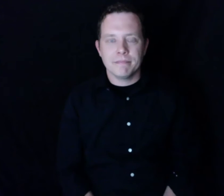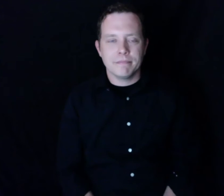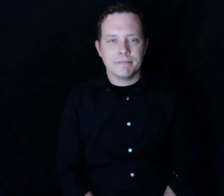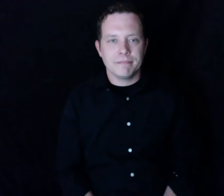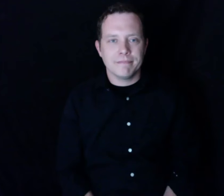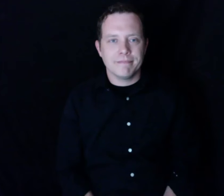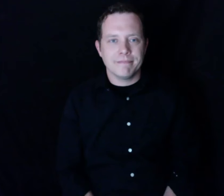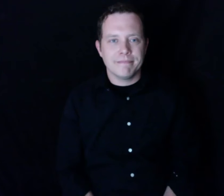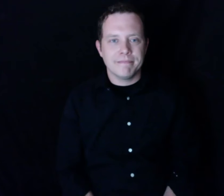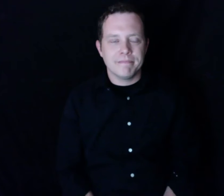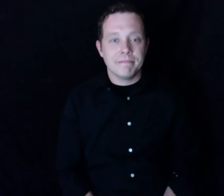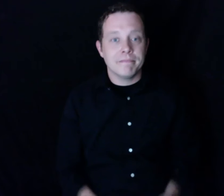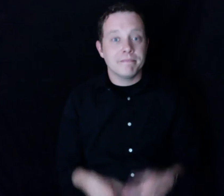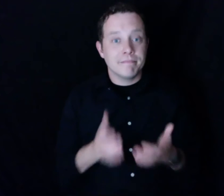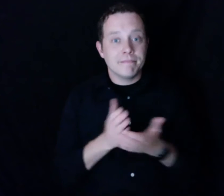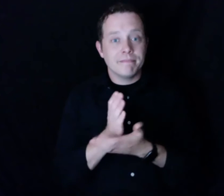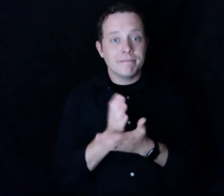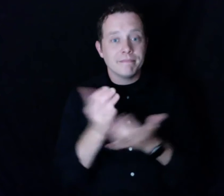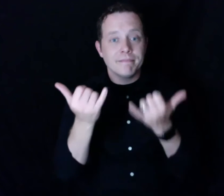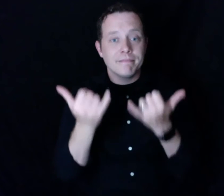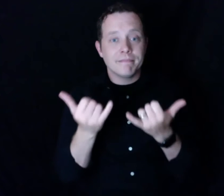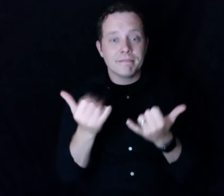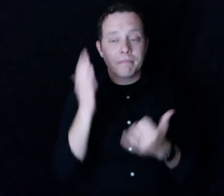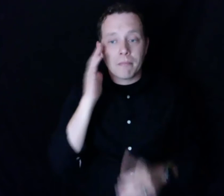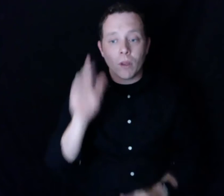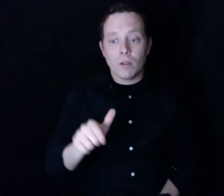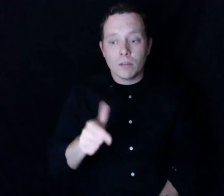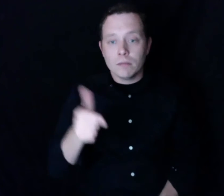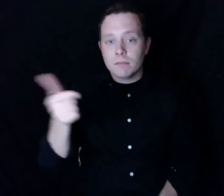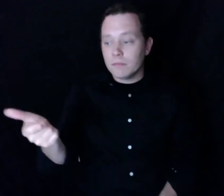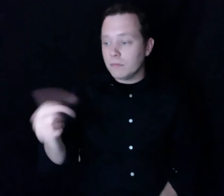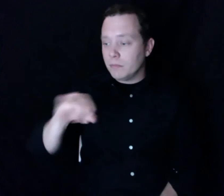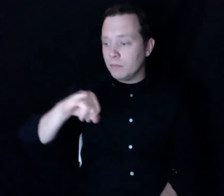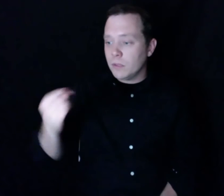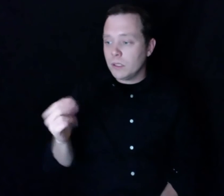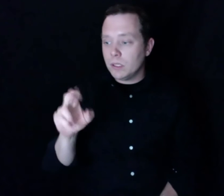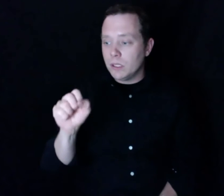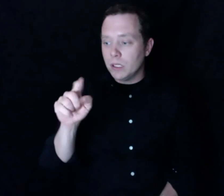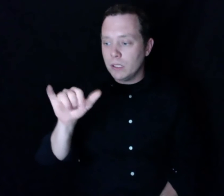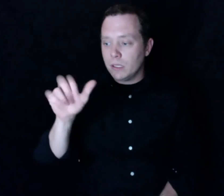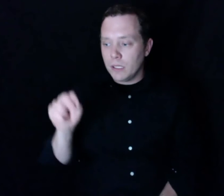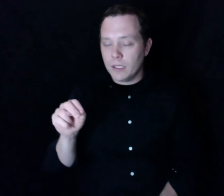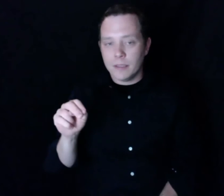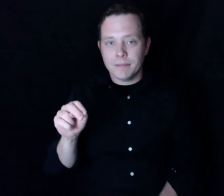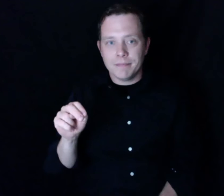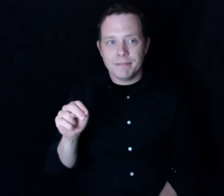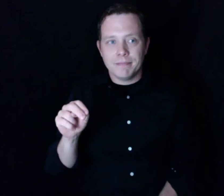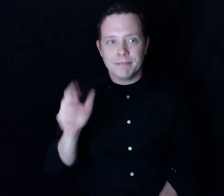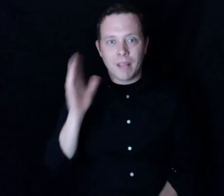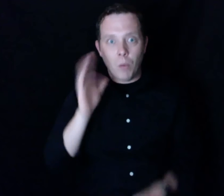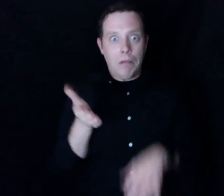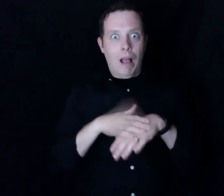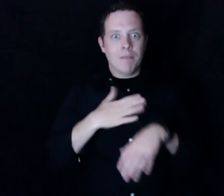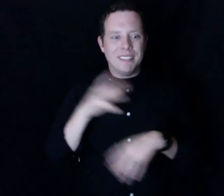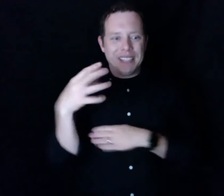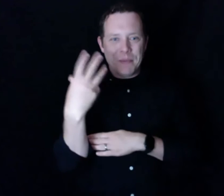All right, and now I will hand it over to Justin. Let me turn on my camera. I